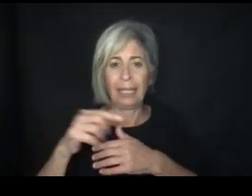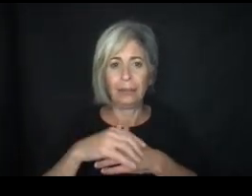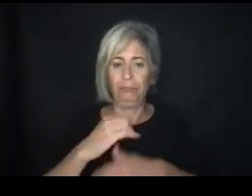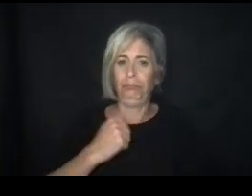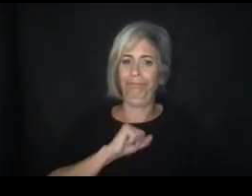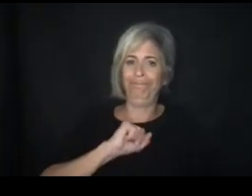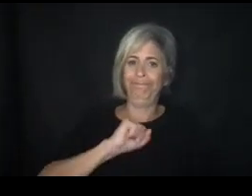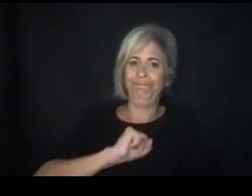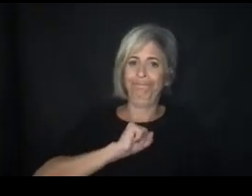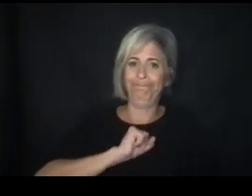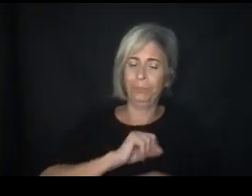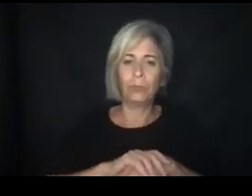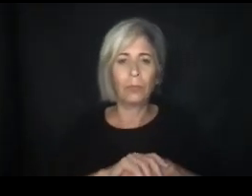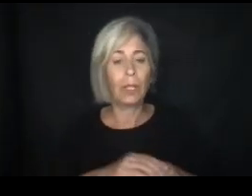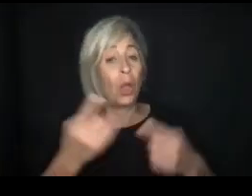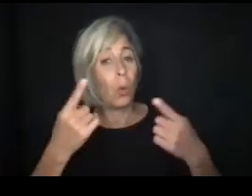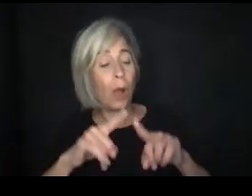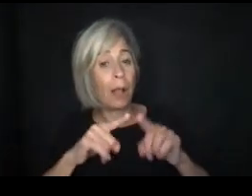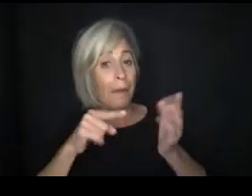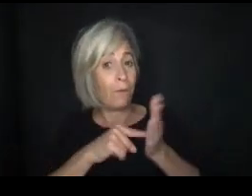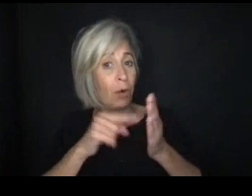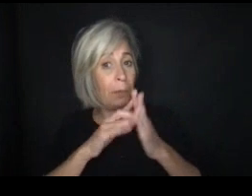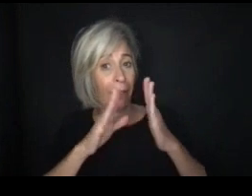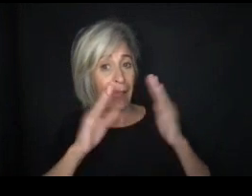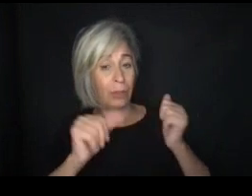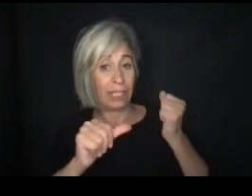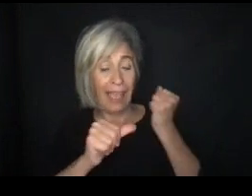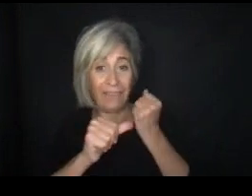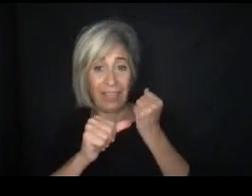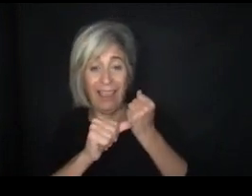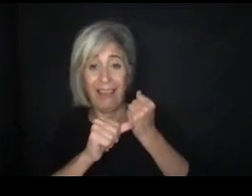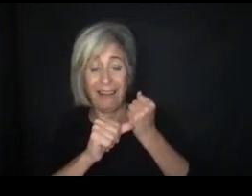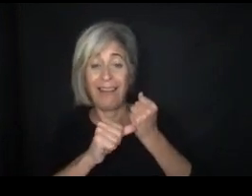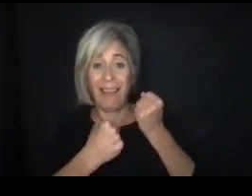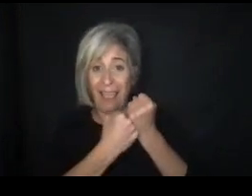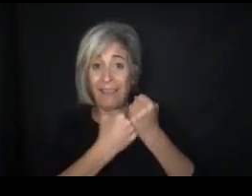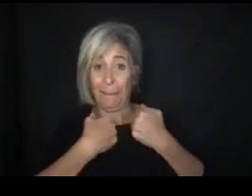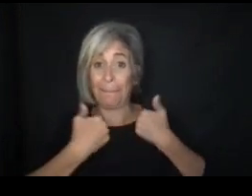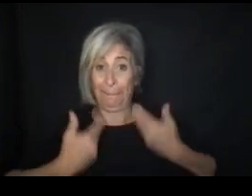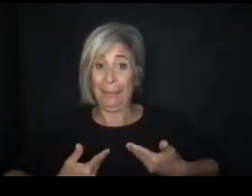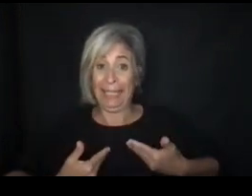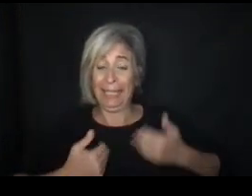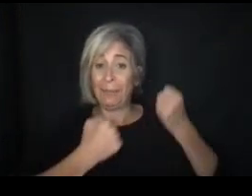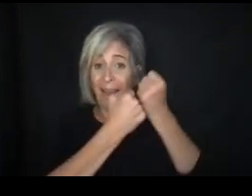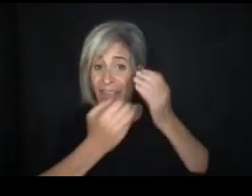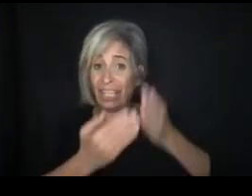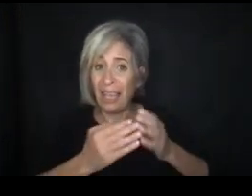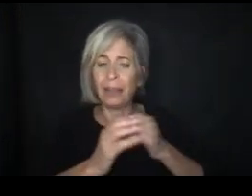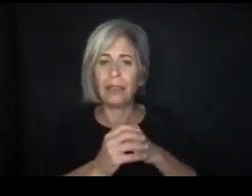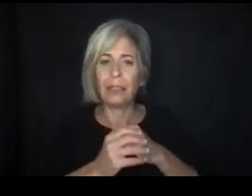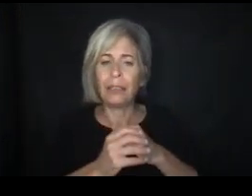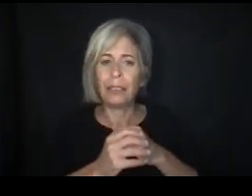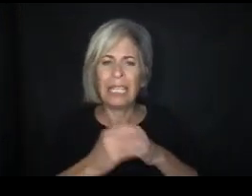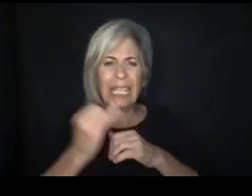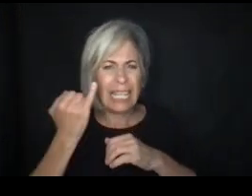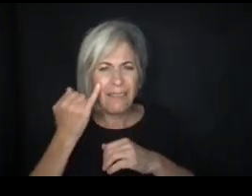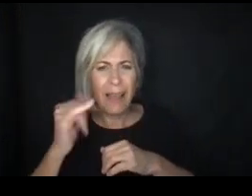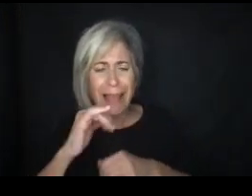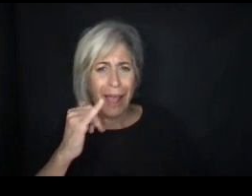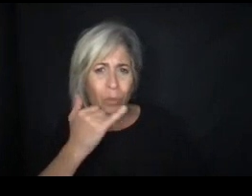And while I am an affordable housing advocate, a housing advocate, if I'm not mistaken, I've